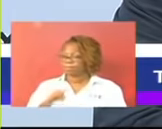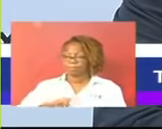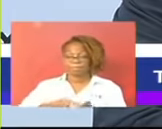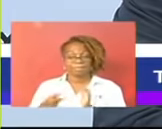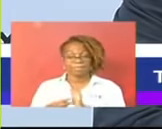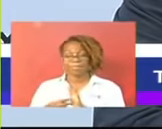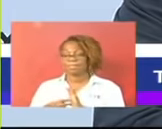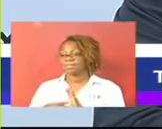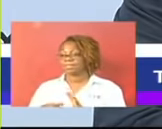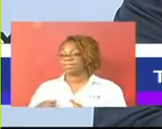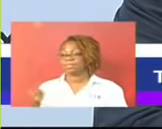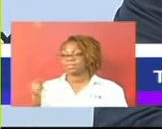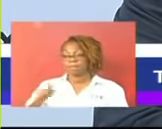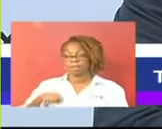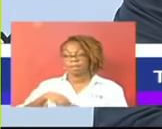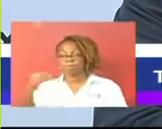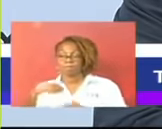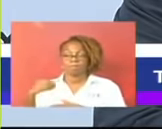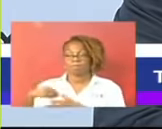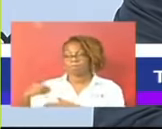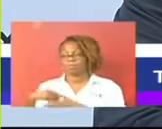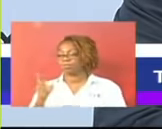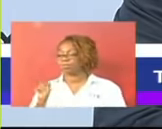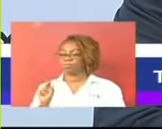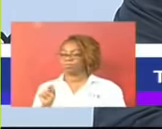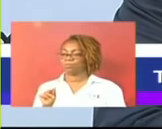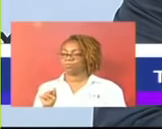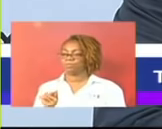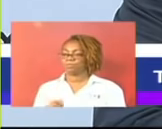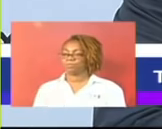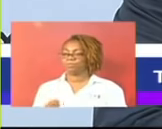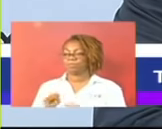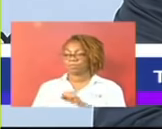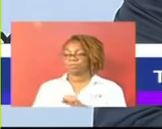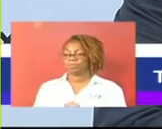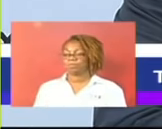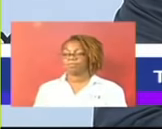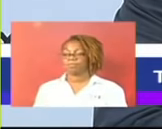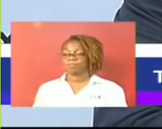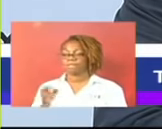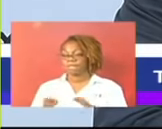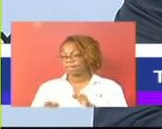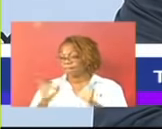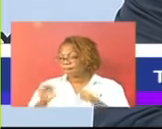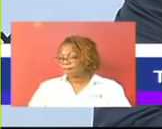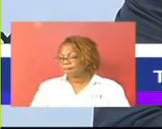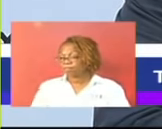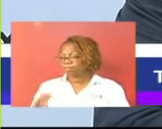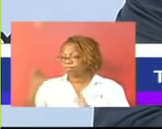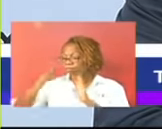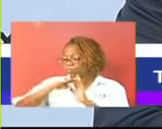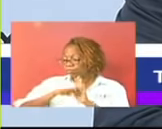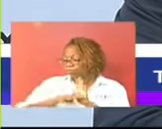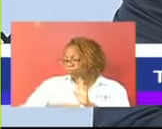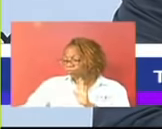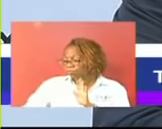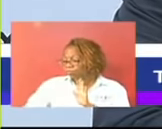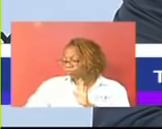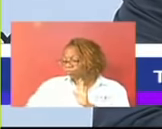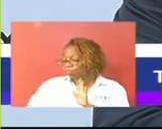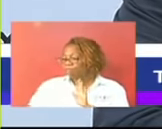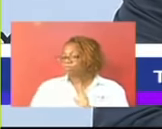meaningless movement. So the extent to which we can reduce our risk of interaction, even as we have more freedom to conduct business and